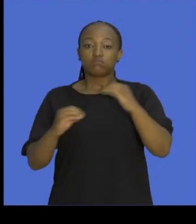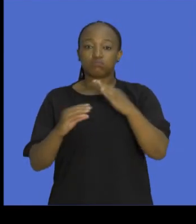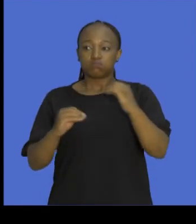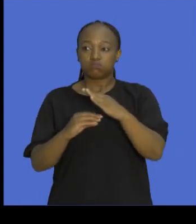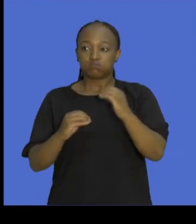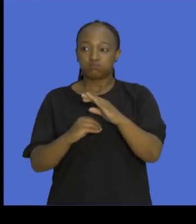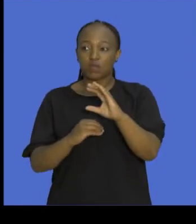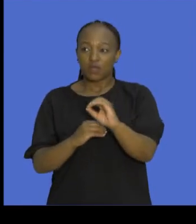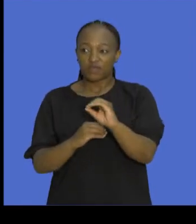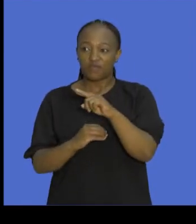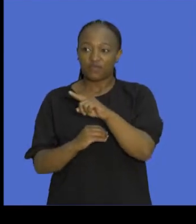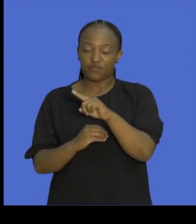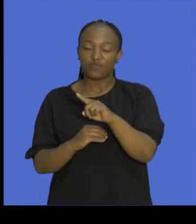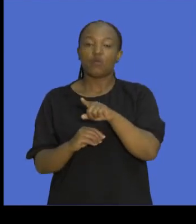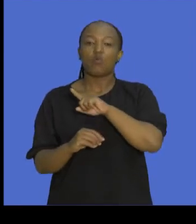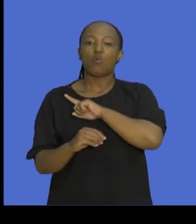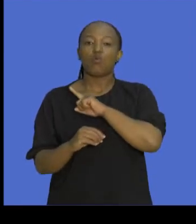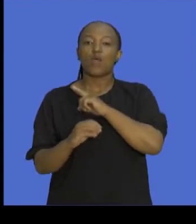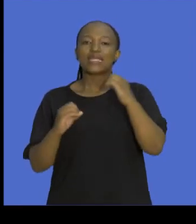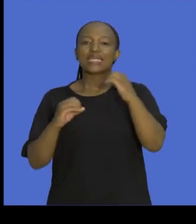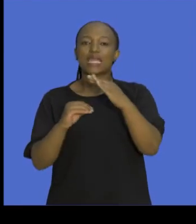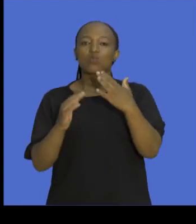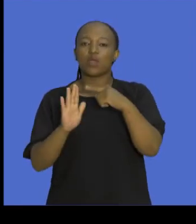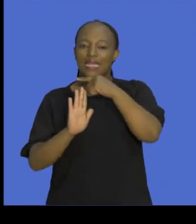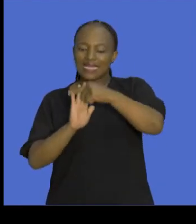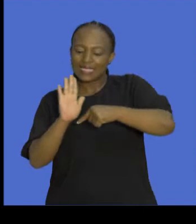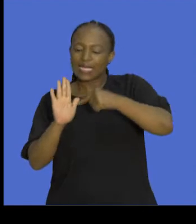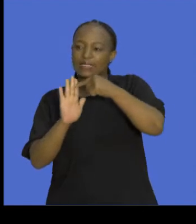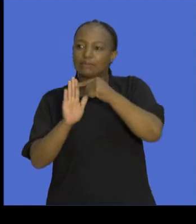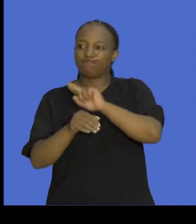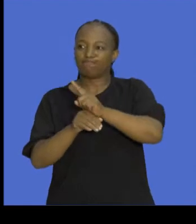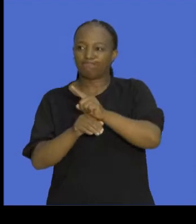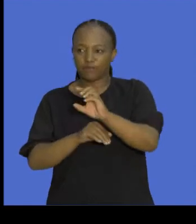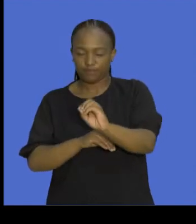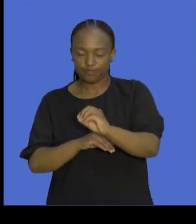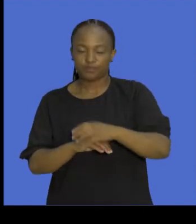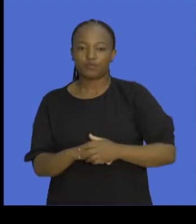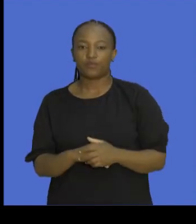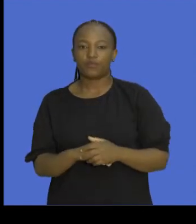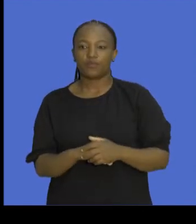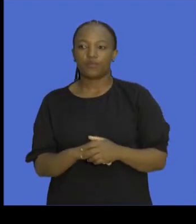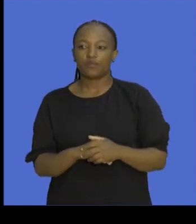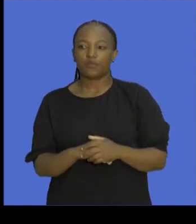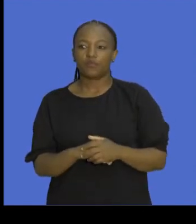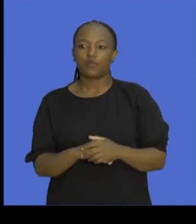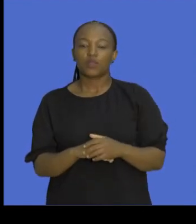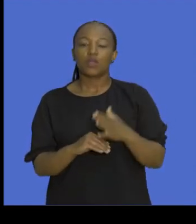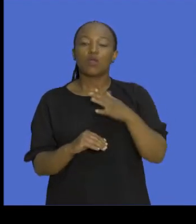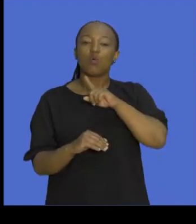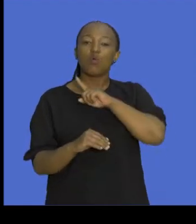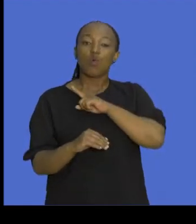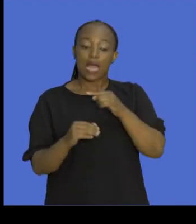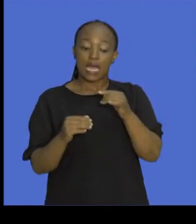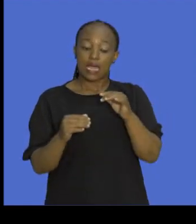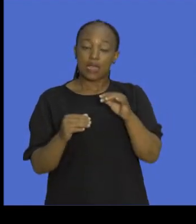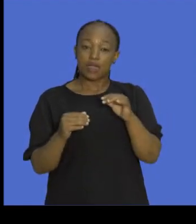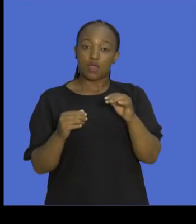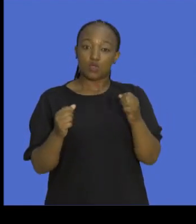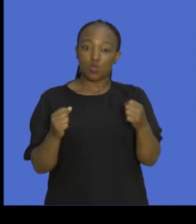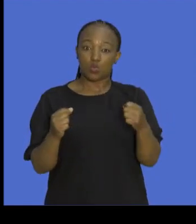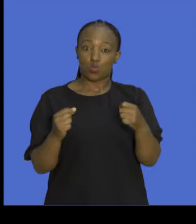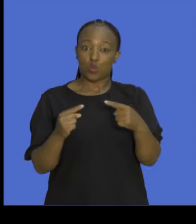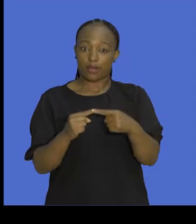circuit, okay? This is current in the circuit. Now, by connecting another identical